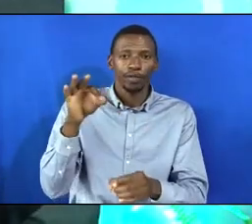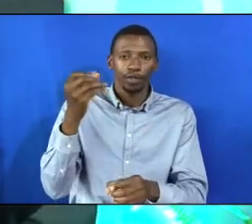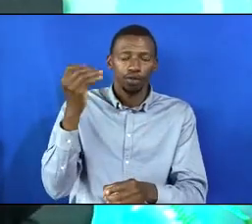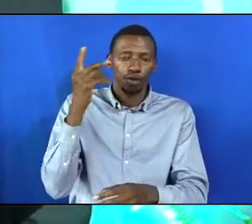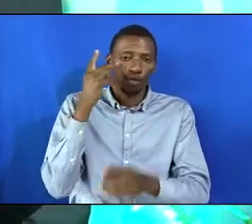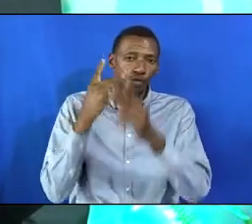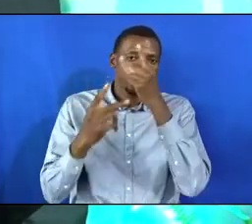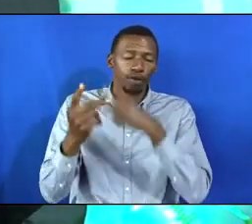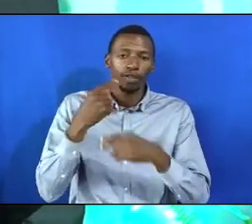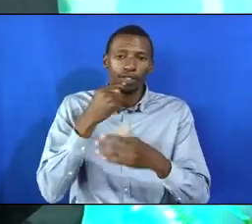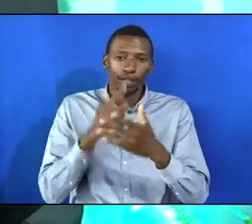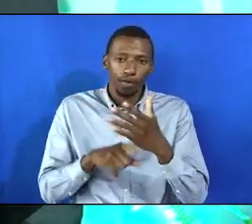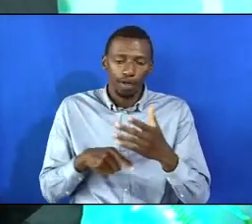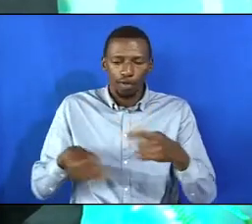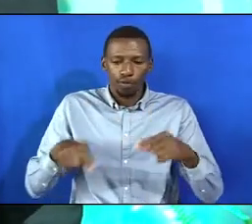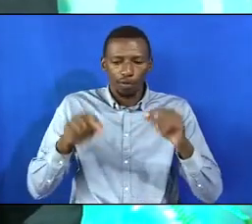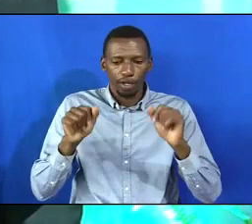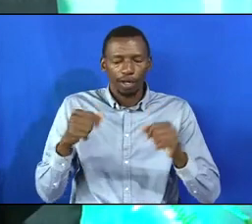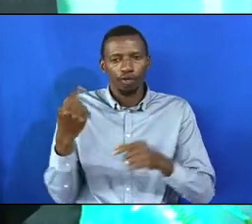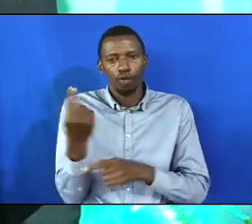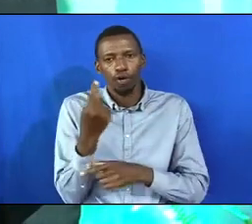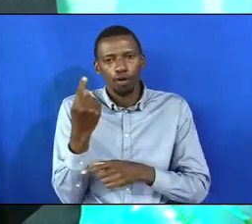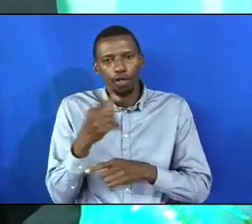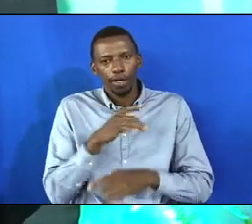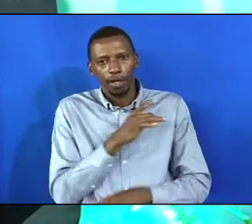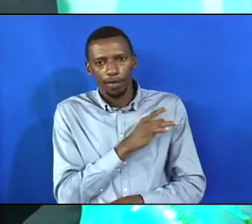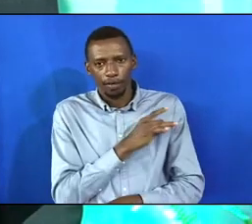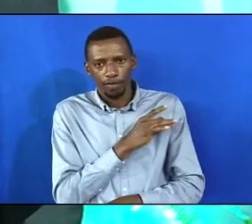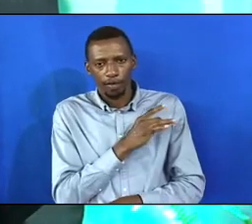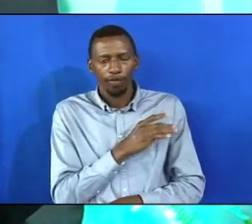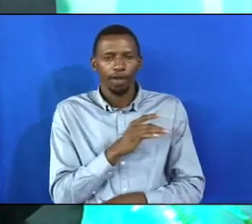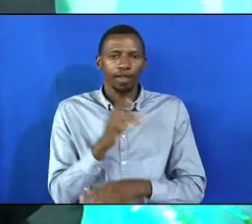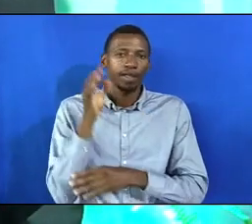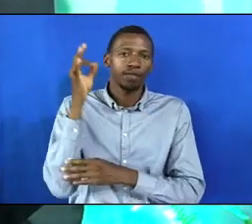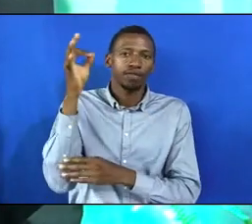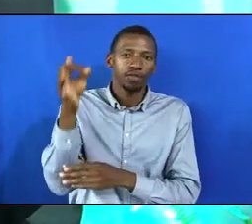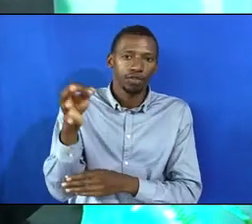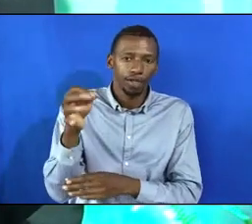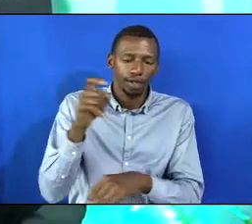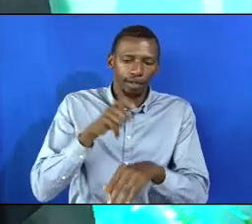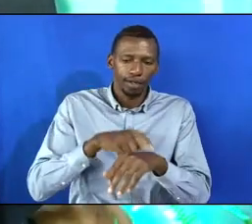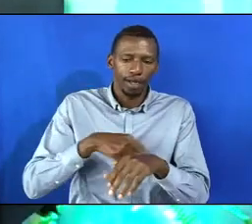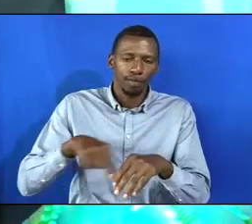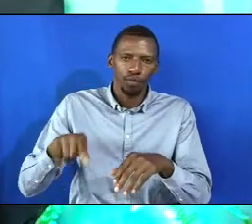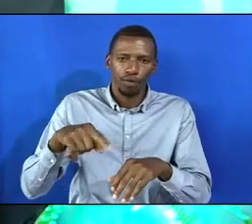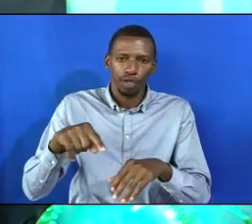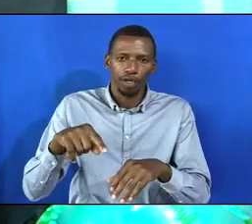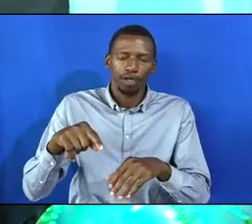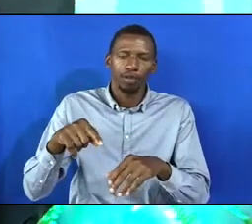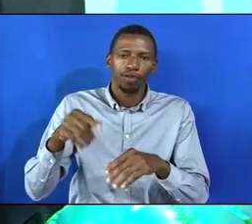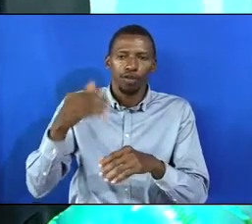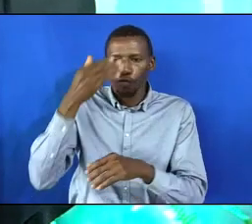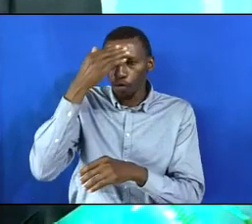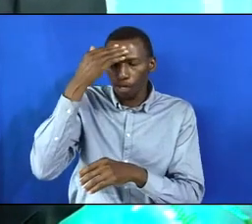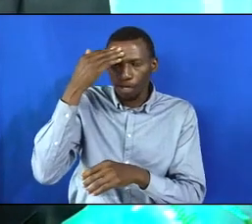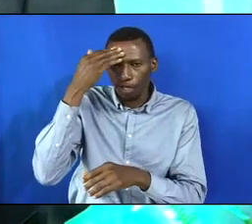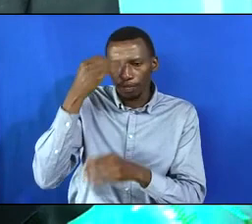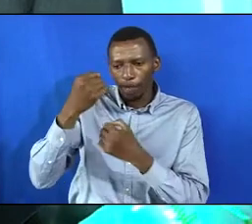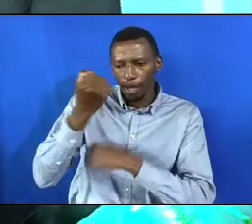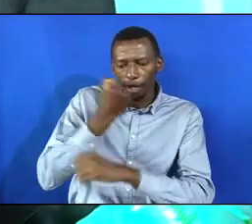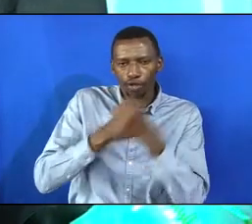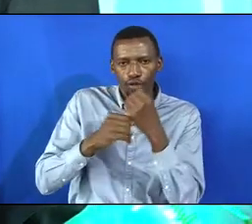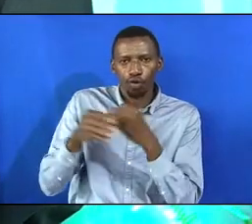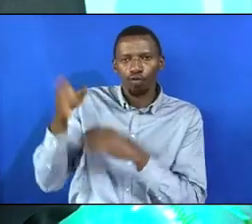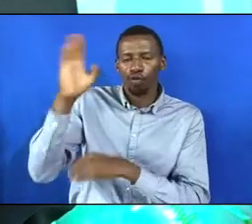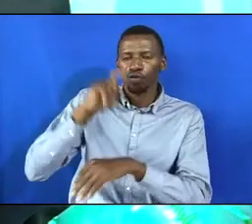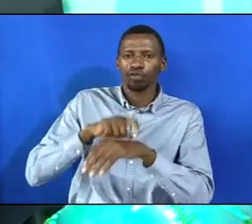we can only be afraid of the future only as we forget God's dealings with us in the past. So he said,